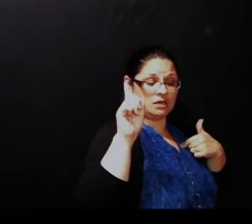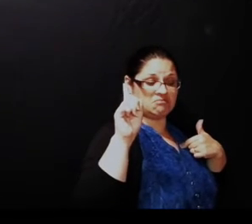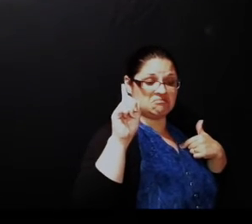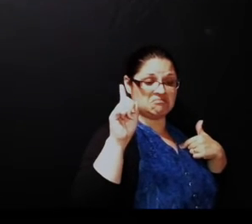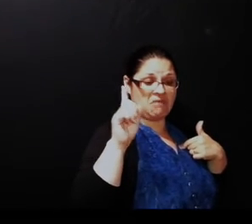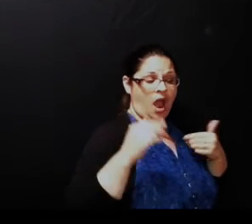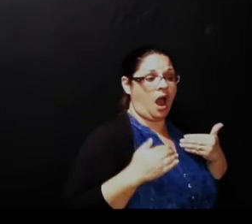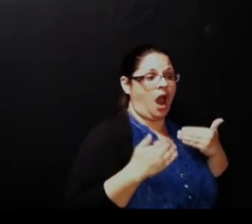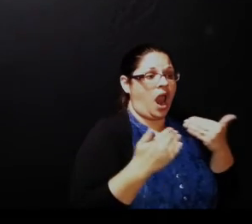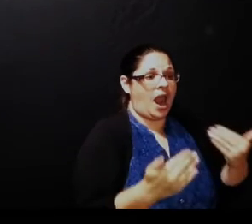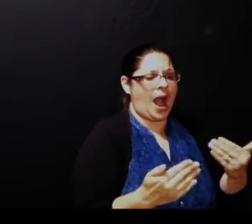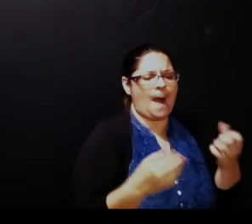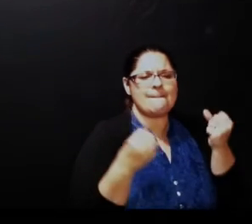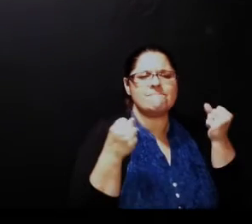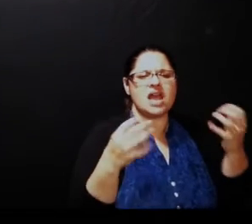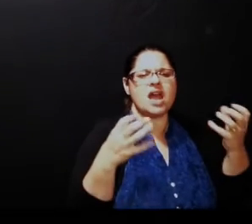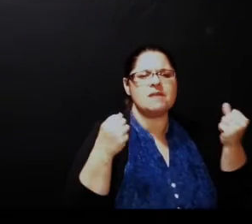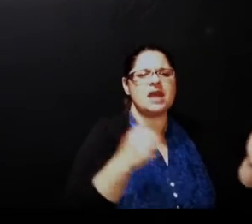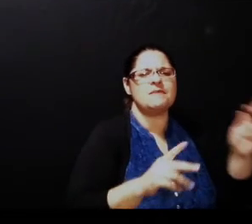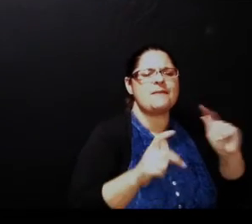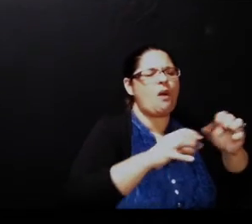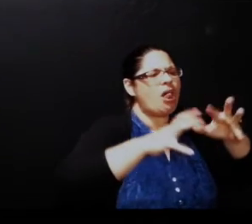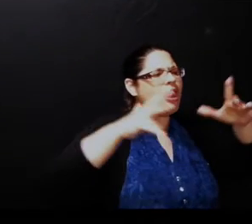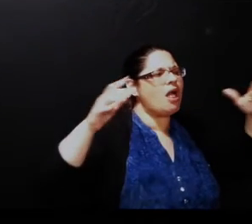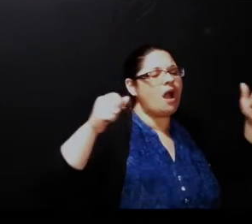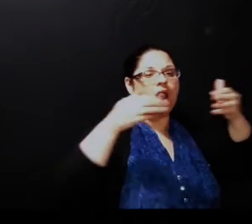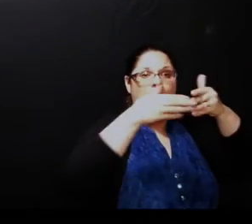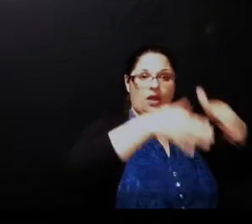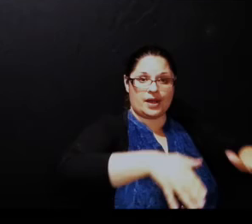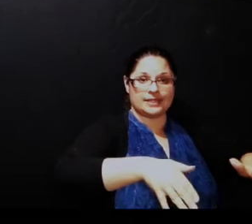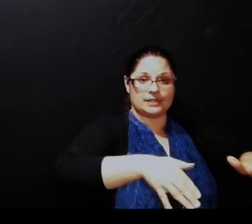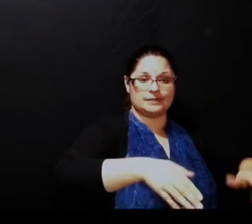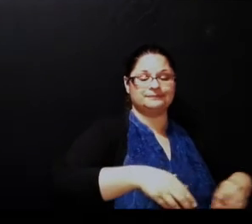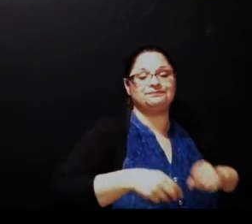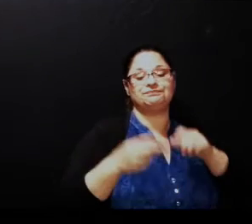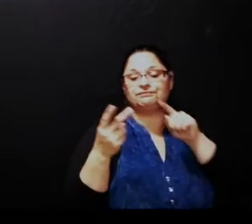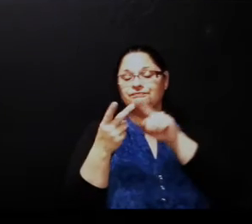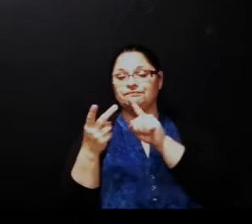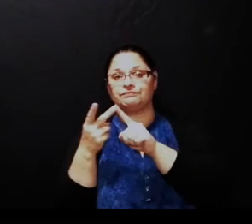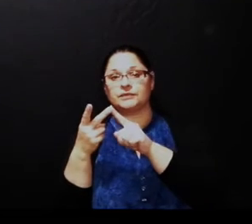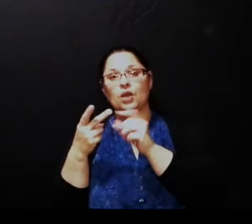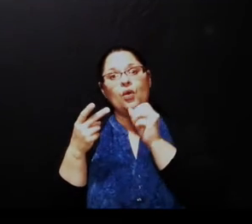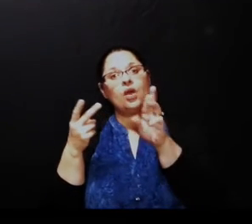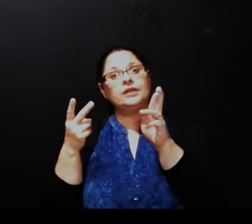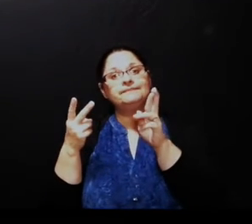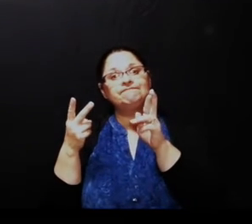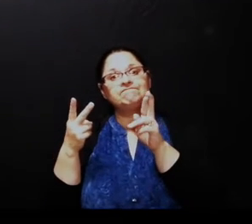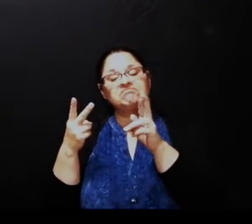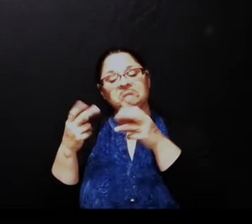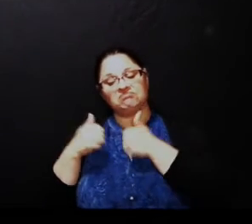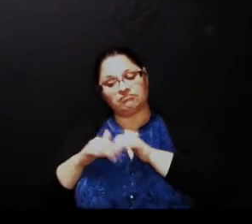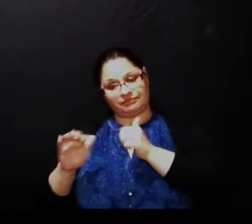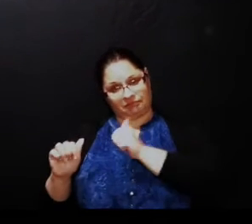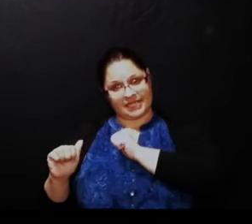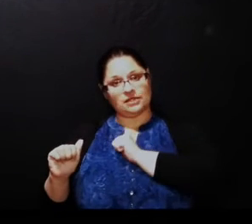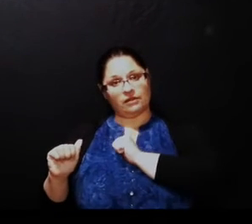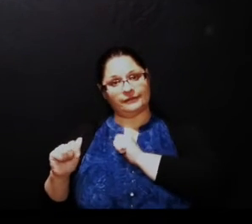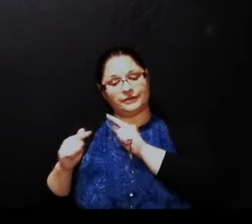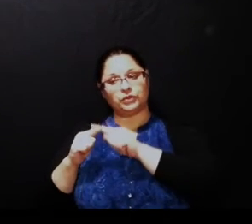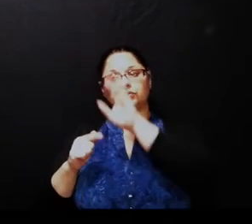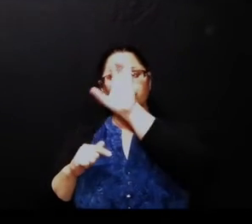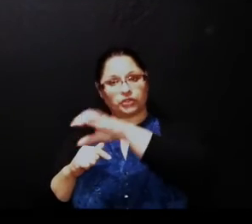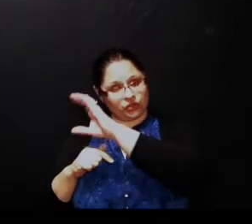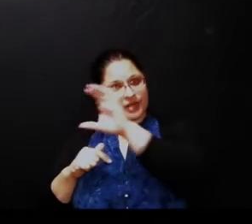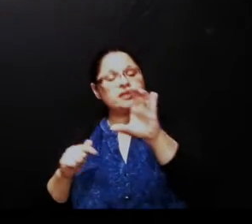myself and let billions be lost, or lose my life to the cross so I can offer